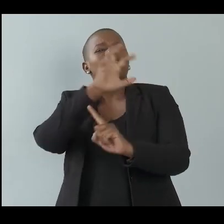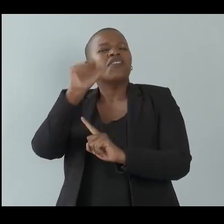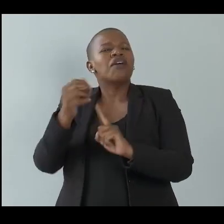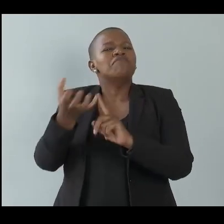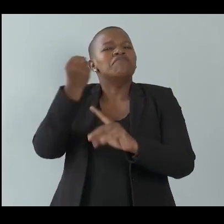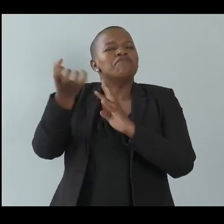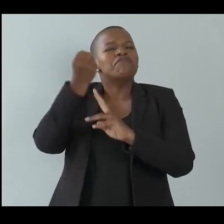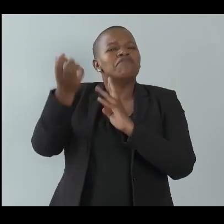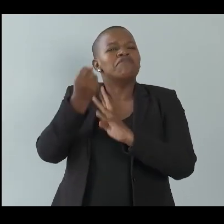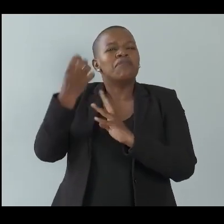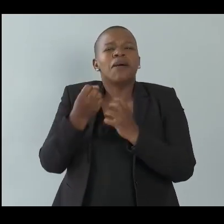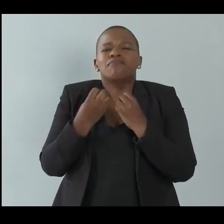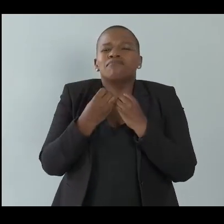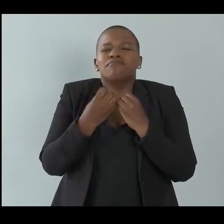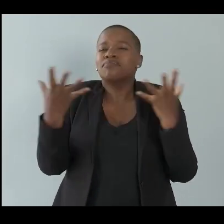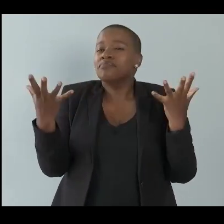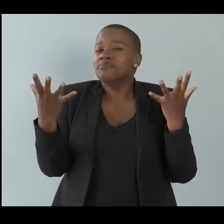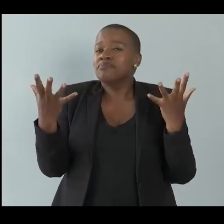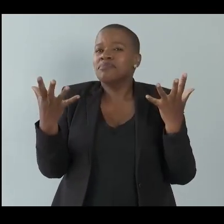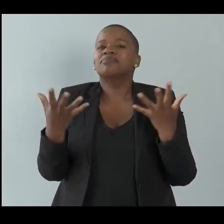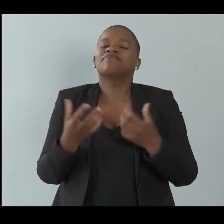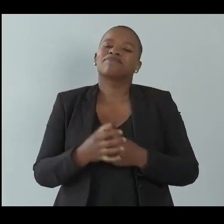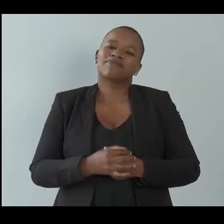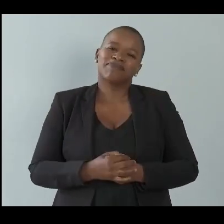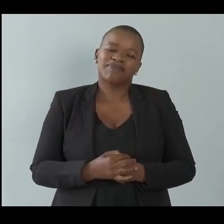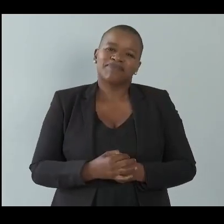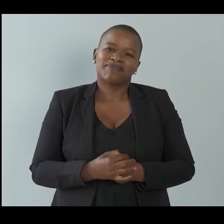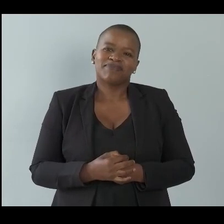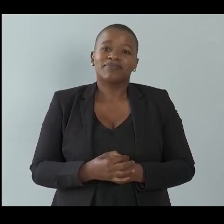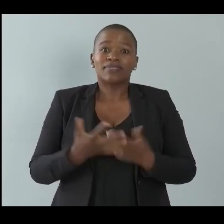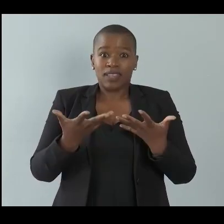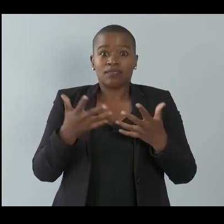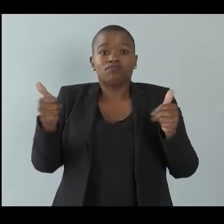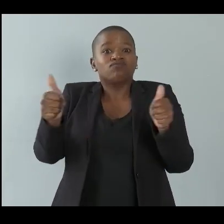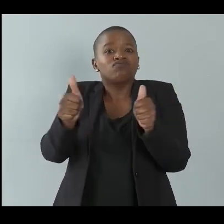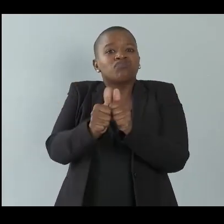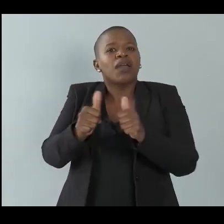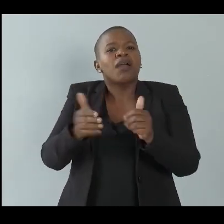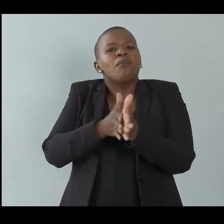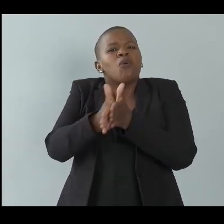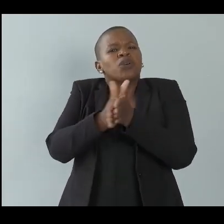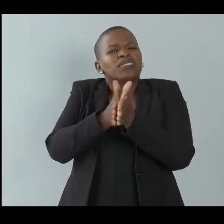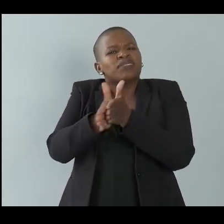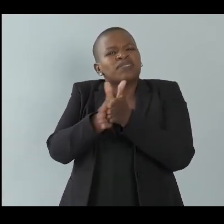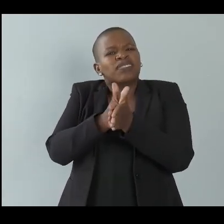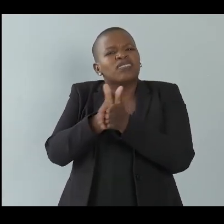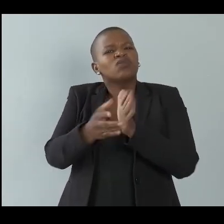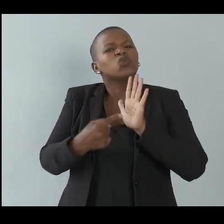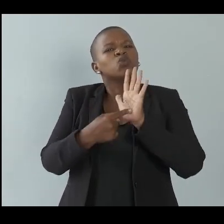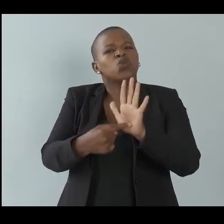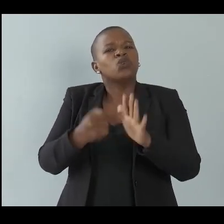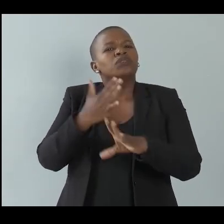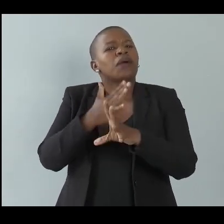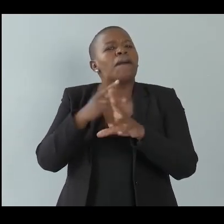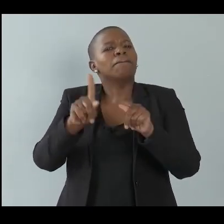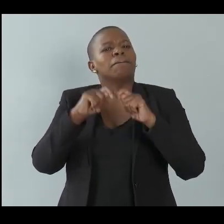and often defy reason. This cohesion and motivation generated by a collective purpose not only leads to